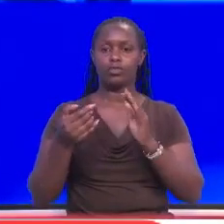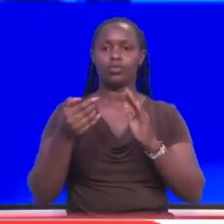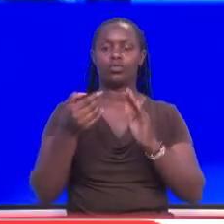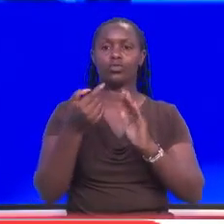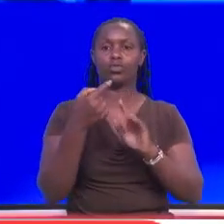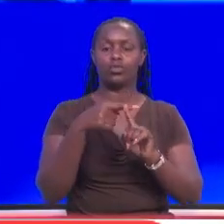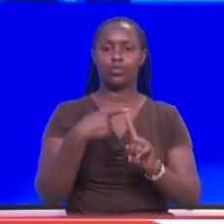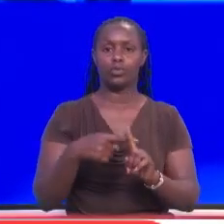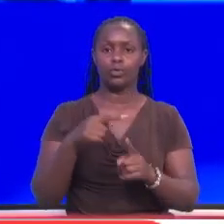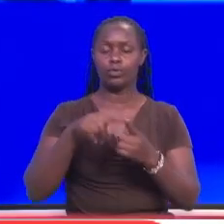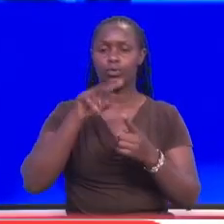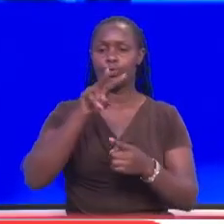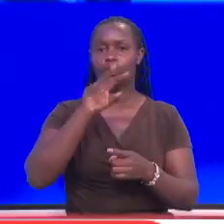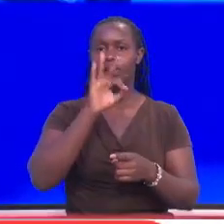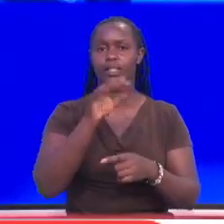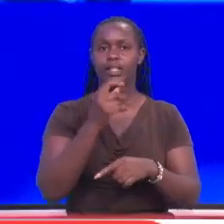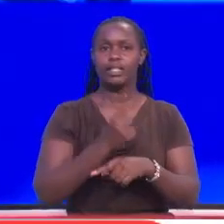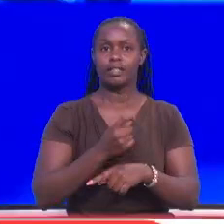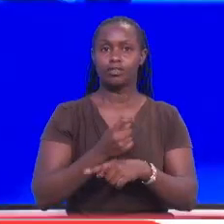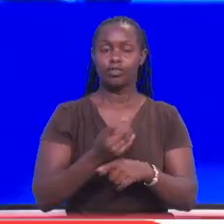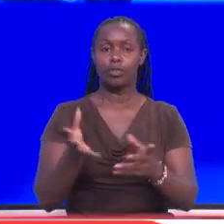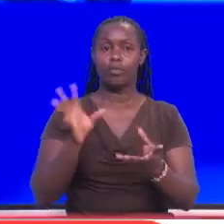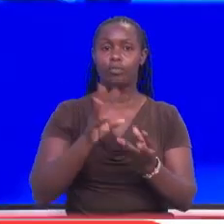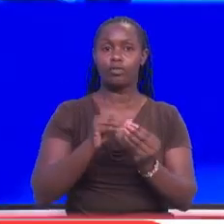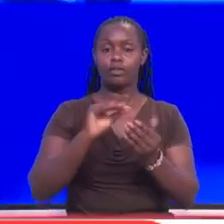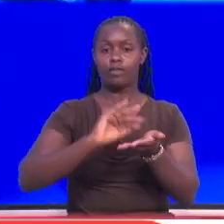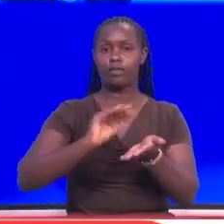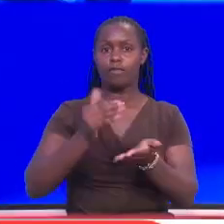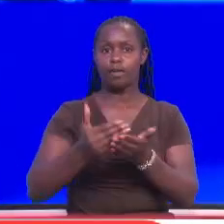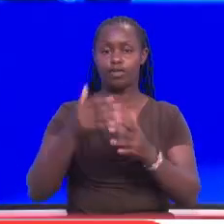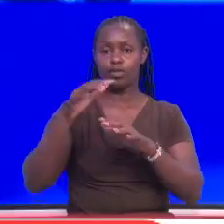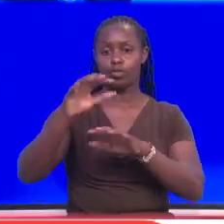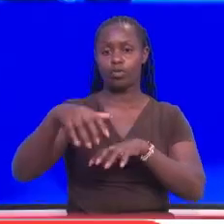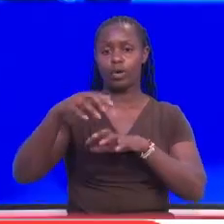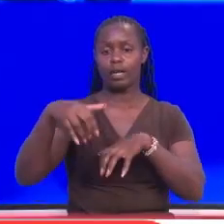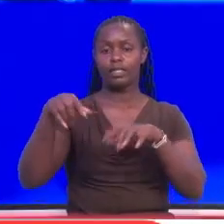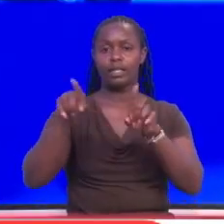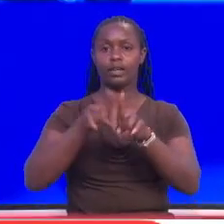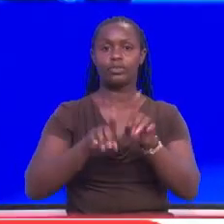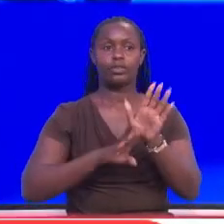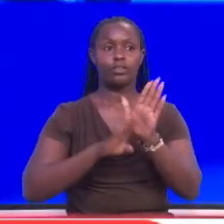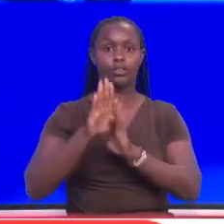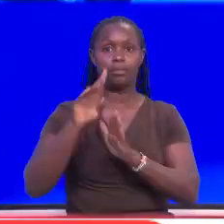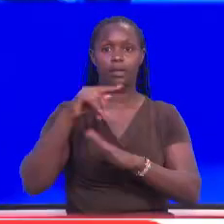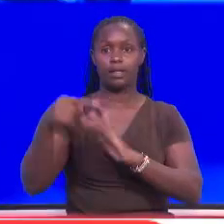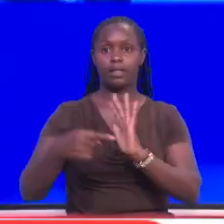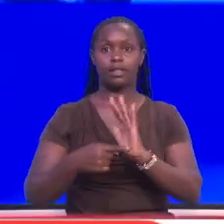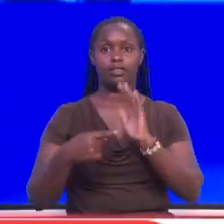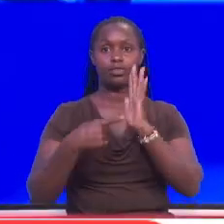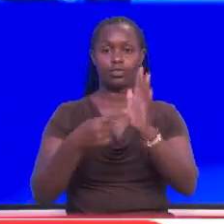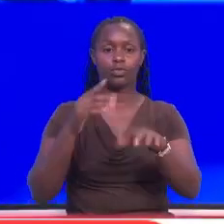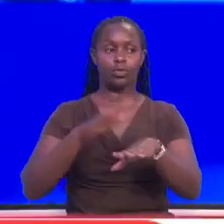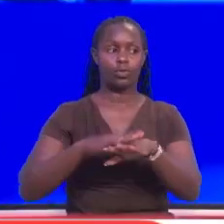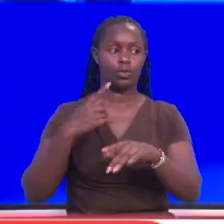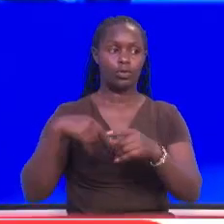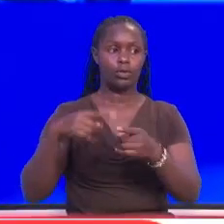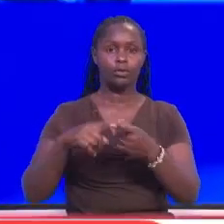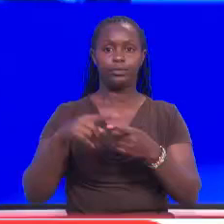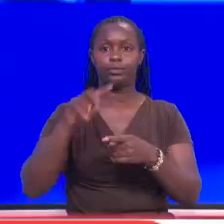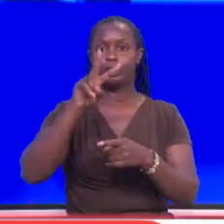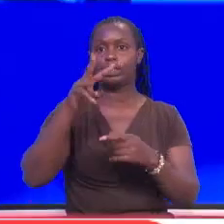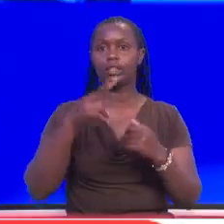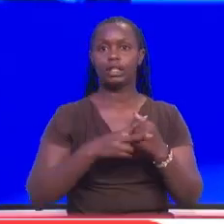trillion shillings, mostly funneled through to agriculture and urban development. This still falls short of the